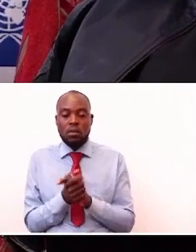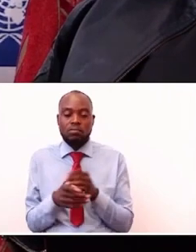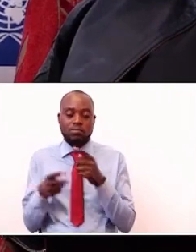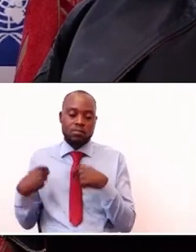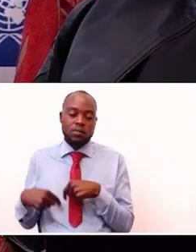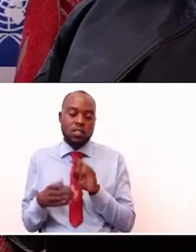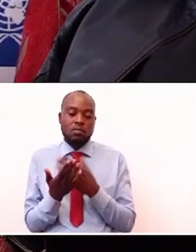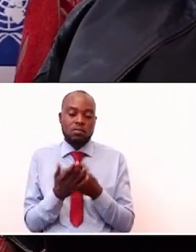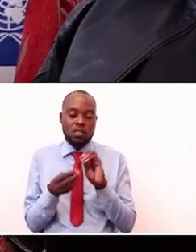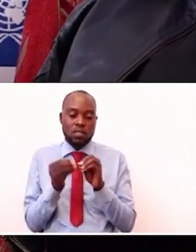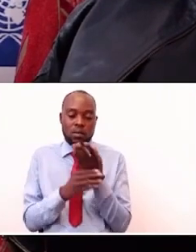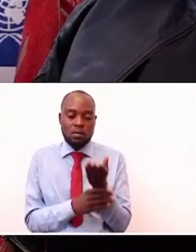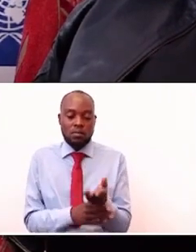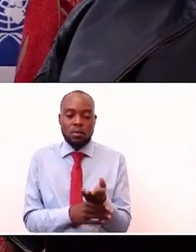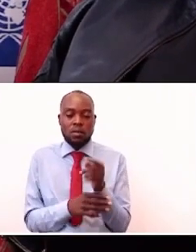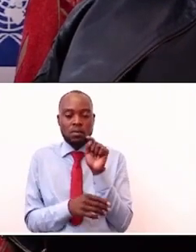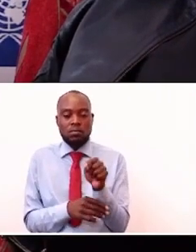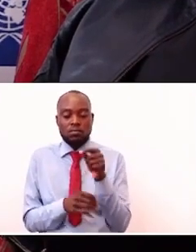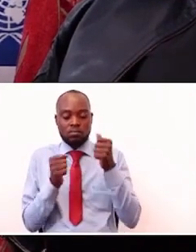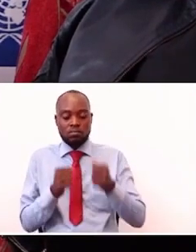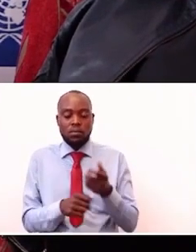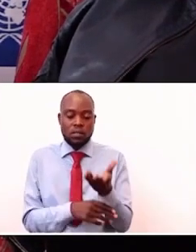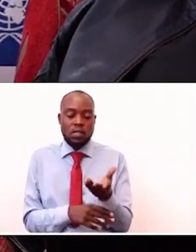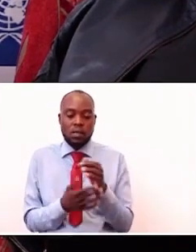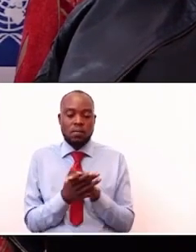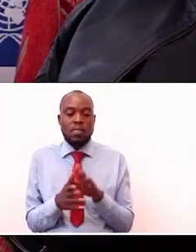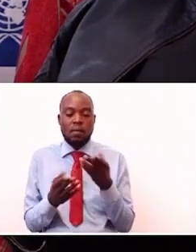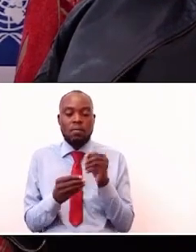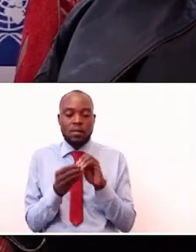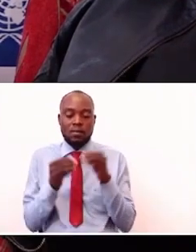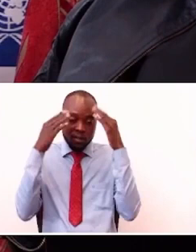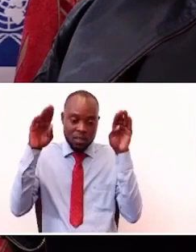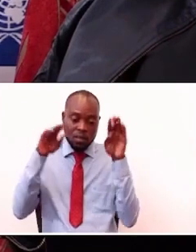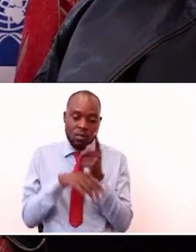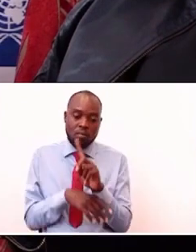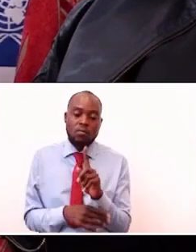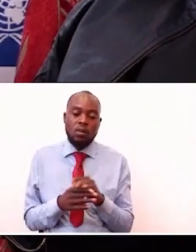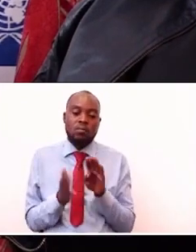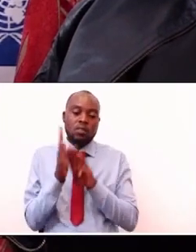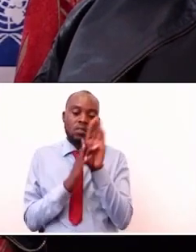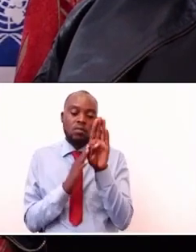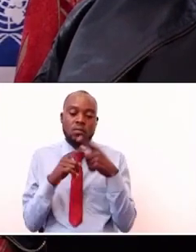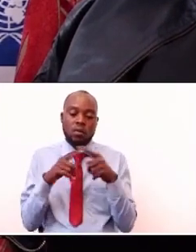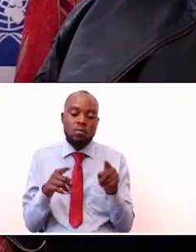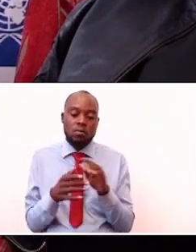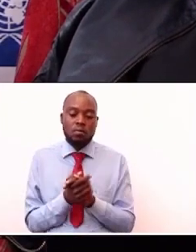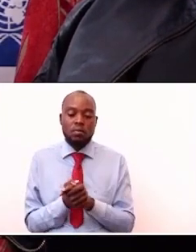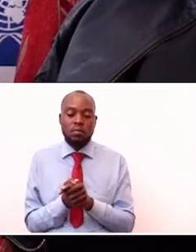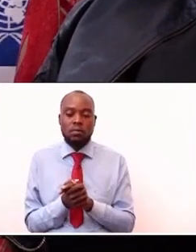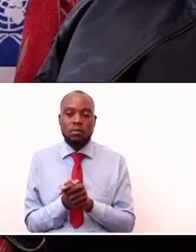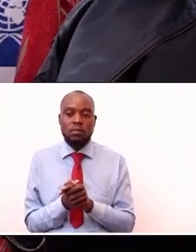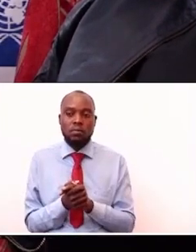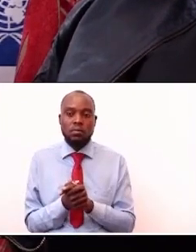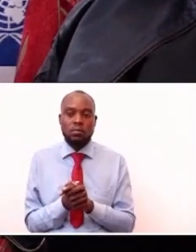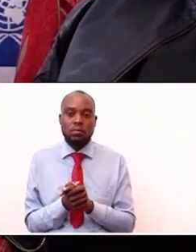we cannot establish these institutions that are not cognizant and not aware of the development and the